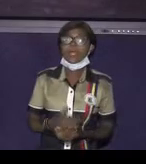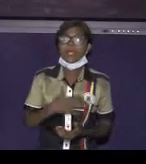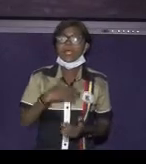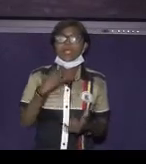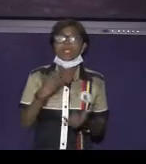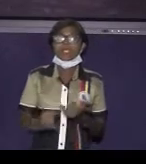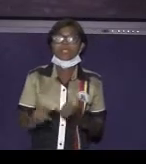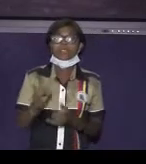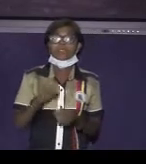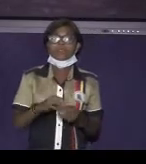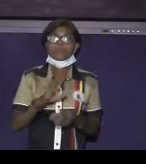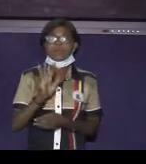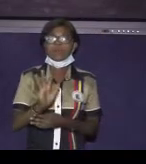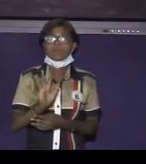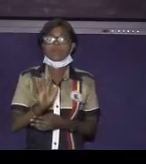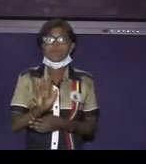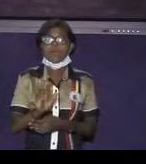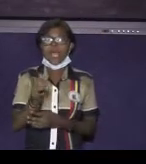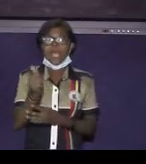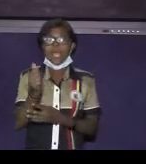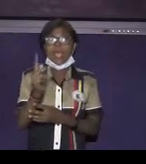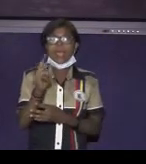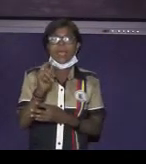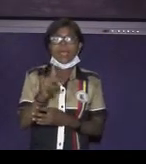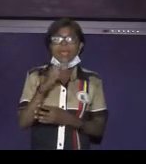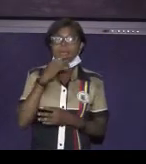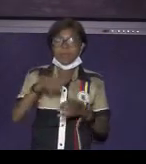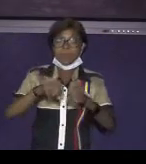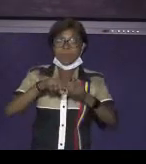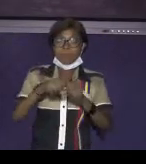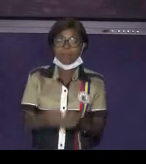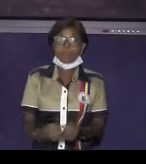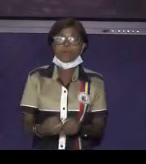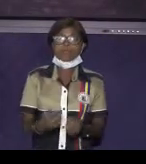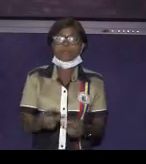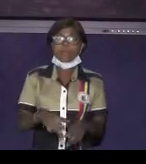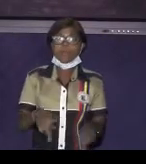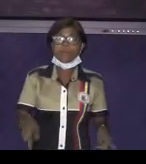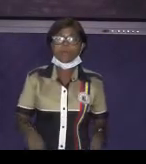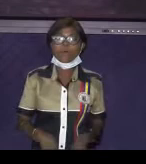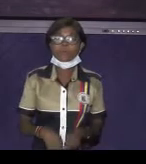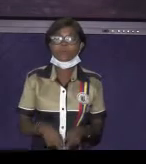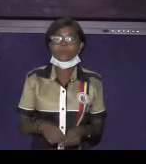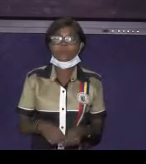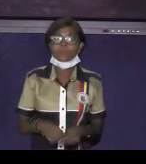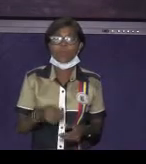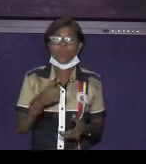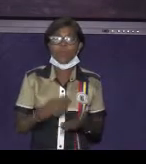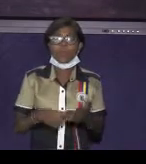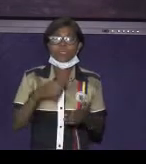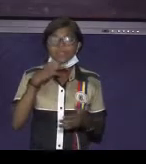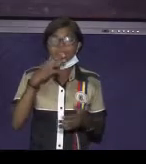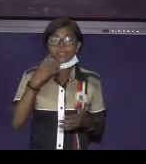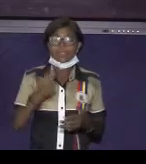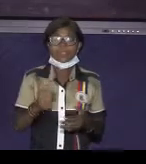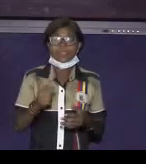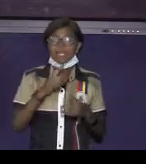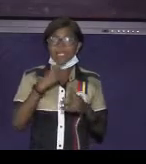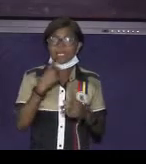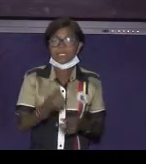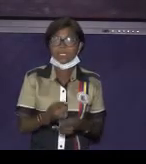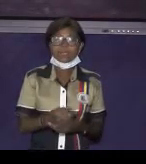And lastly, Akin broke the pot. Akin broke the pot. What is the answer?